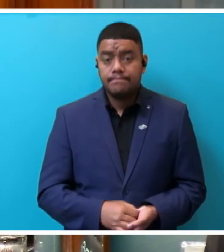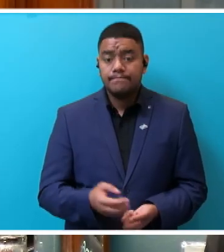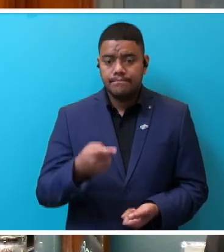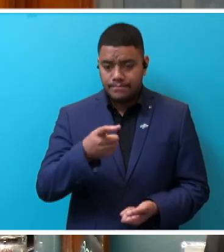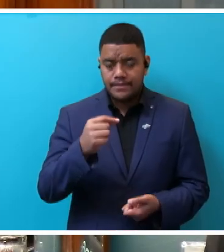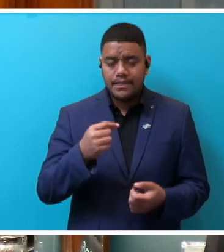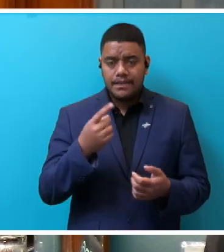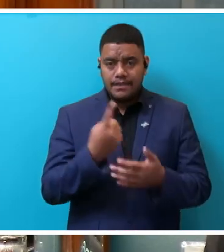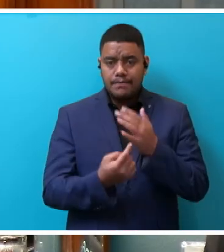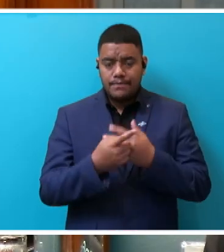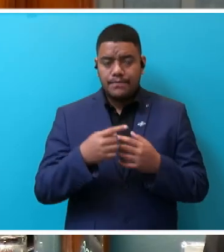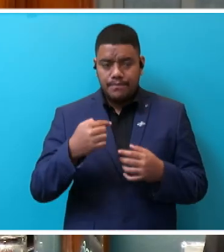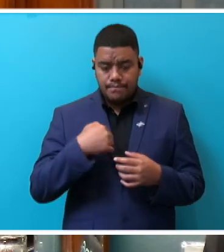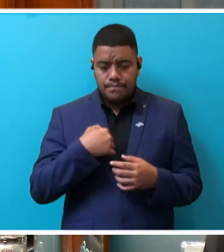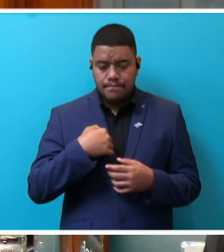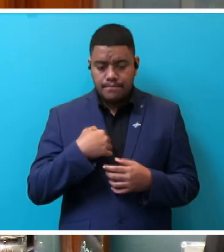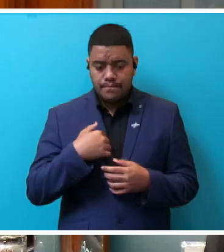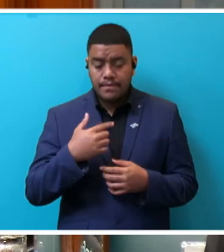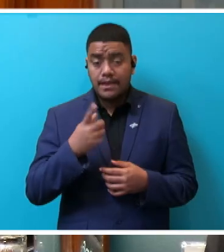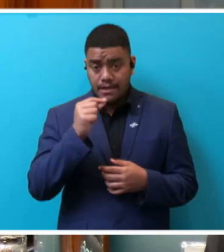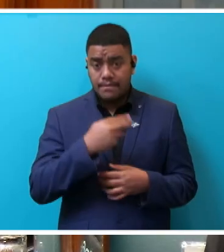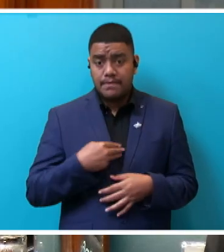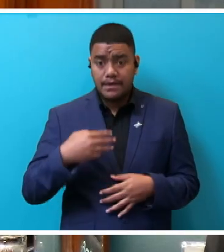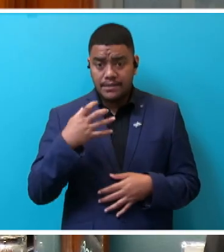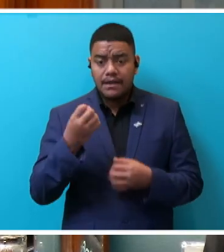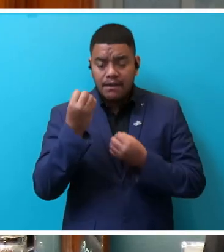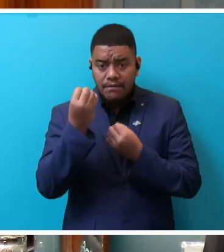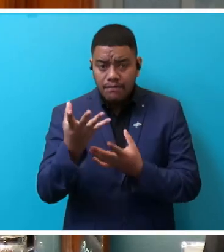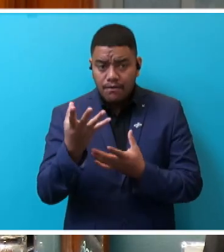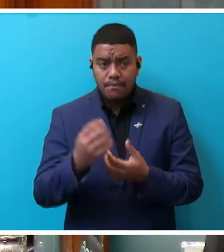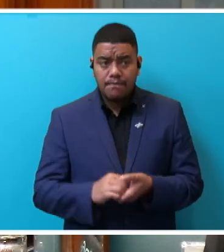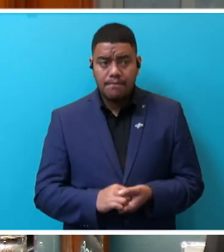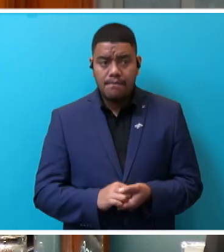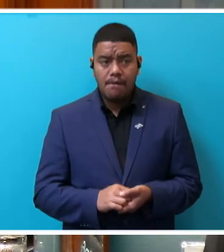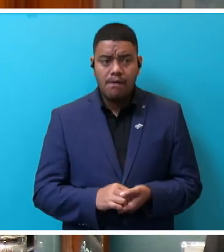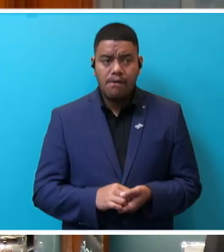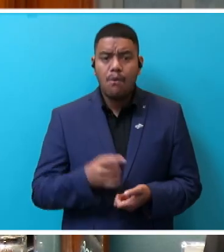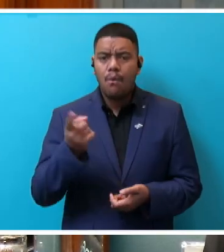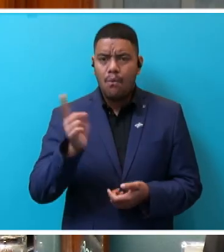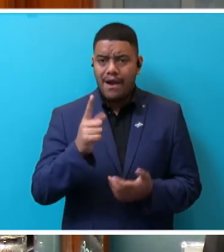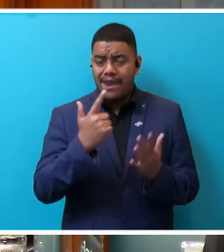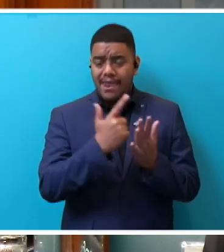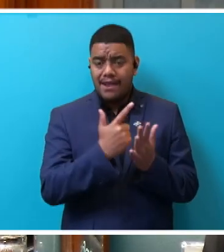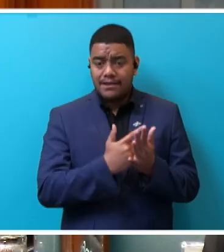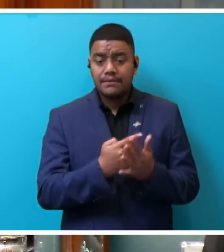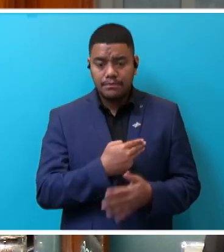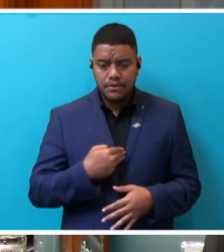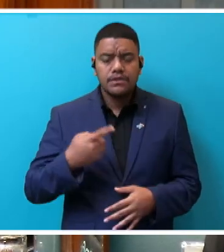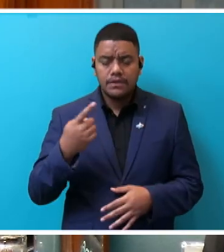as well. Can the minister inform what lesson the ministry has